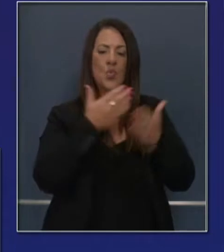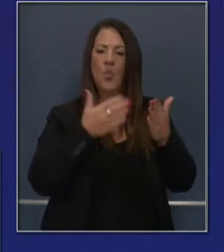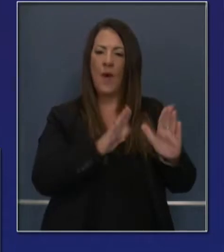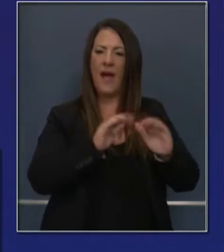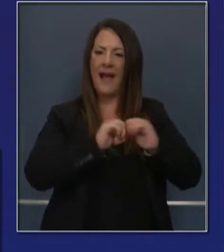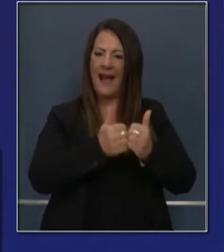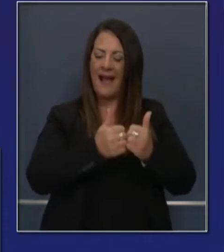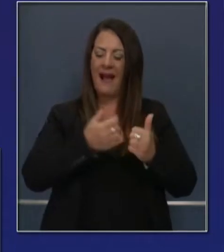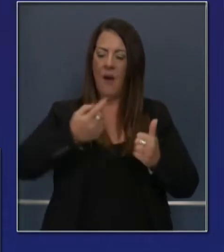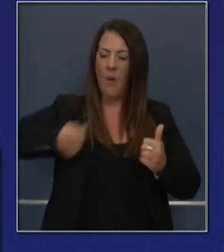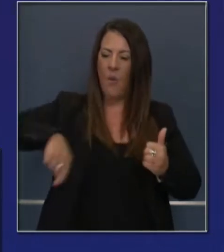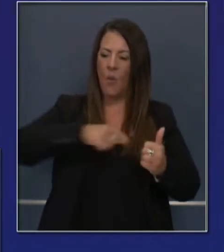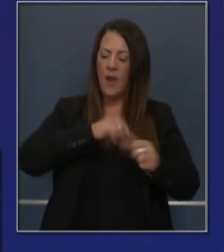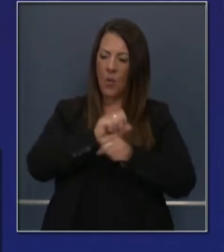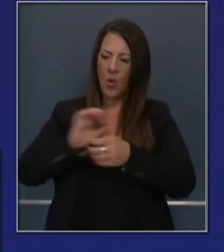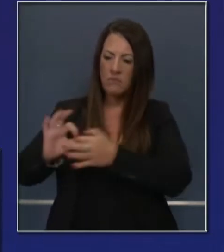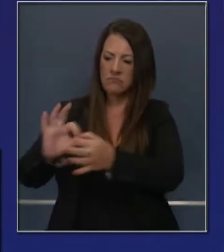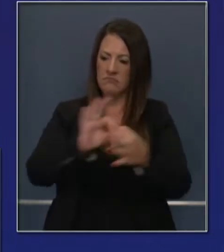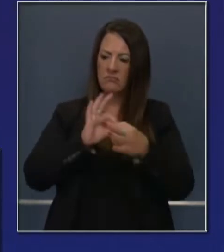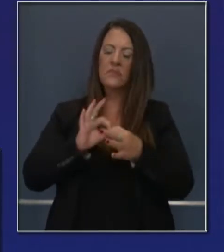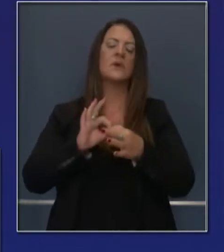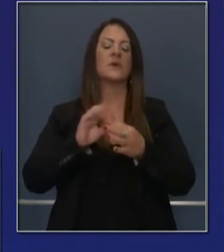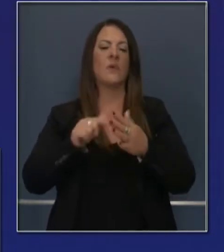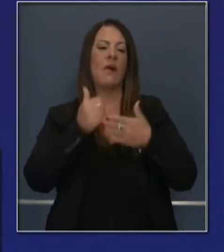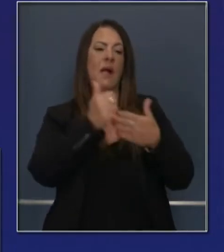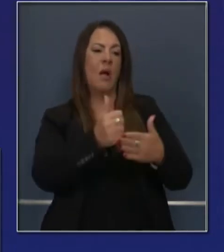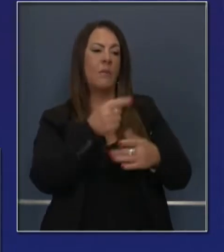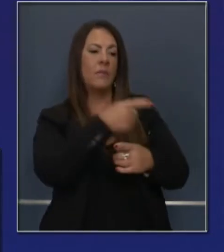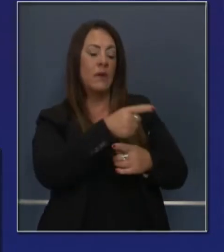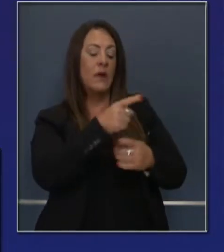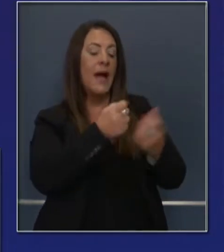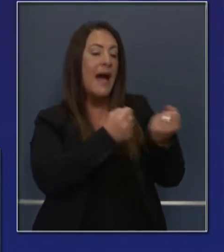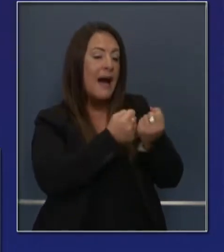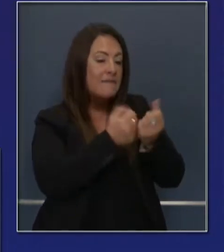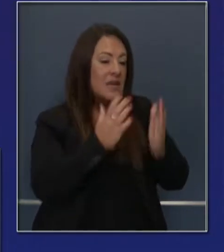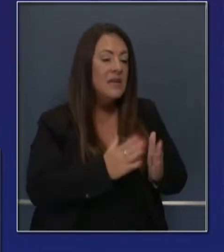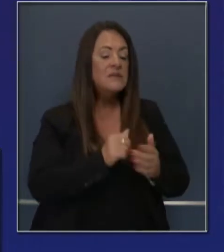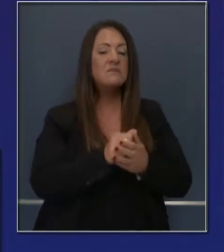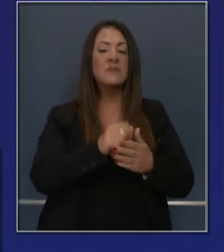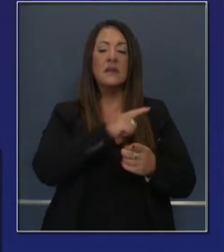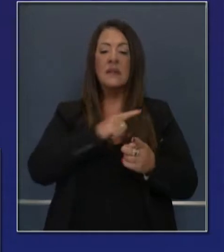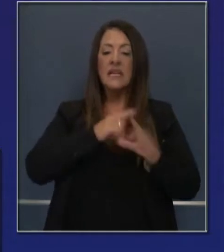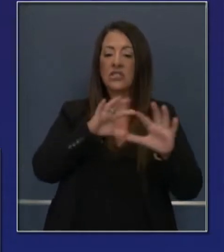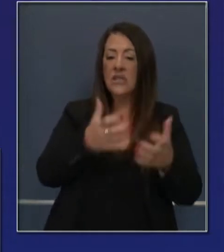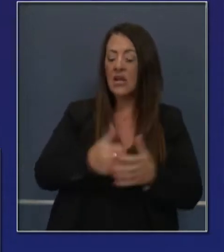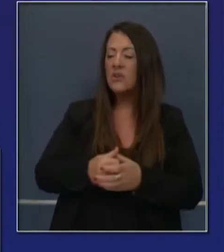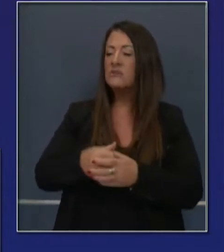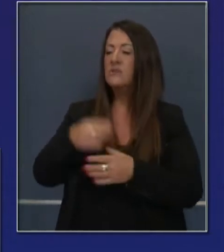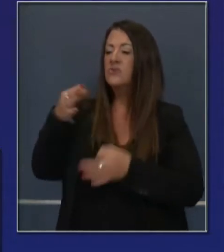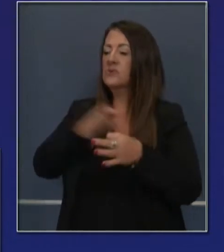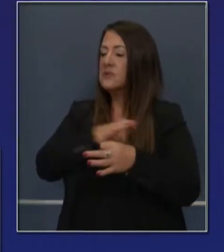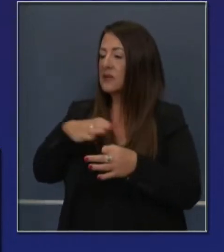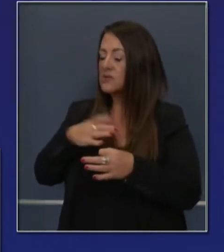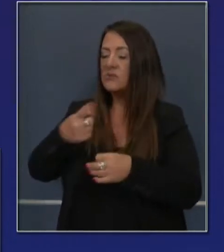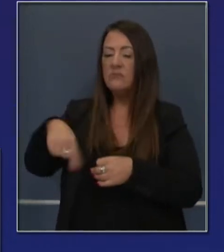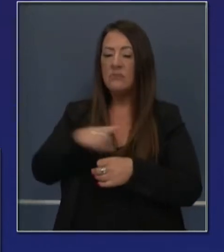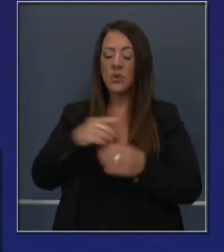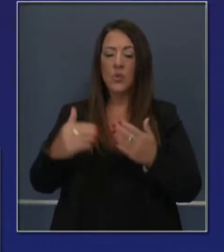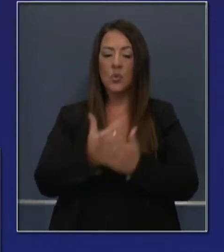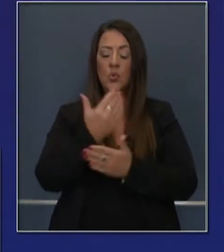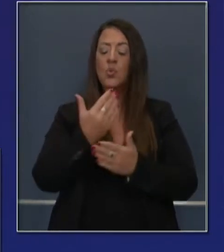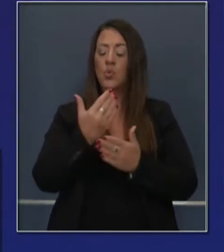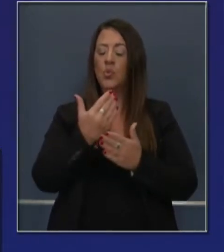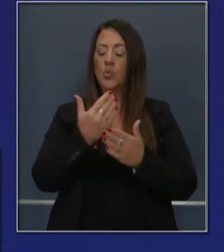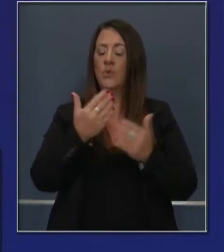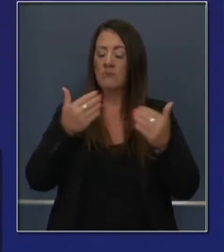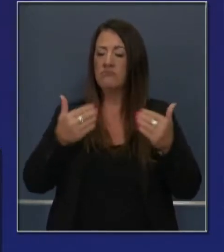as legislature, the governor, with advocates representing every perspective of this debate. And we